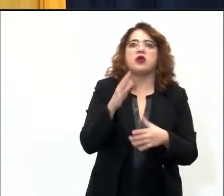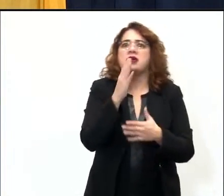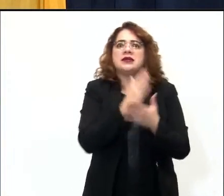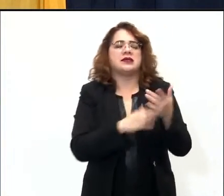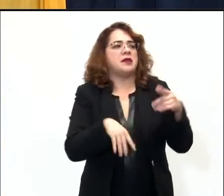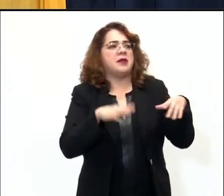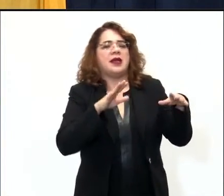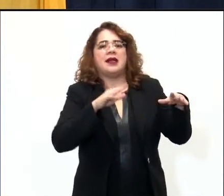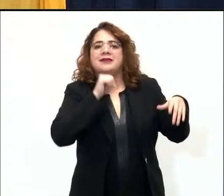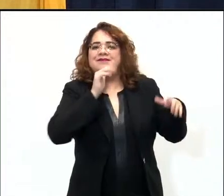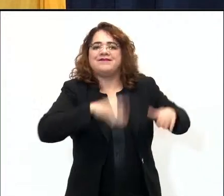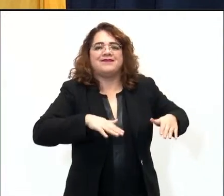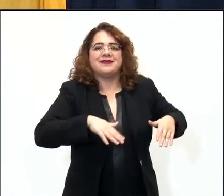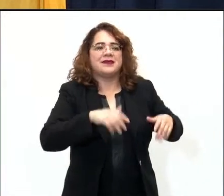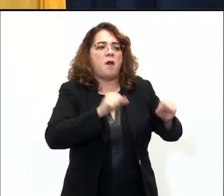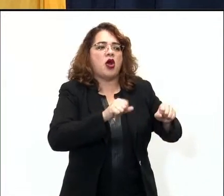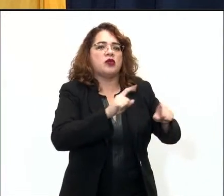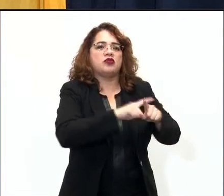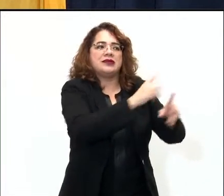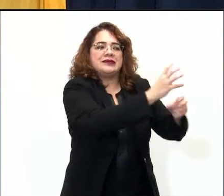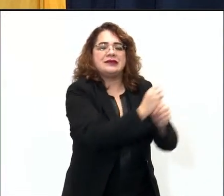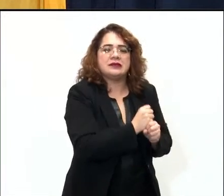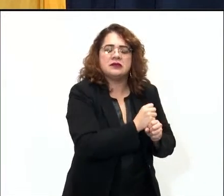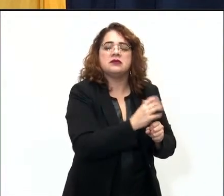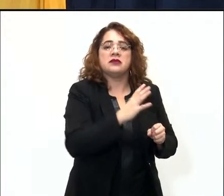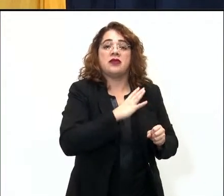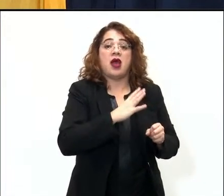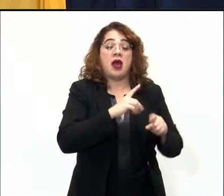in that 25%. The bright